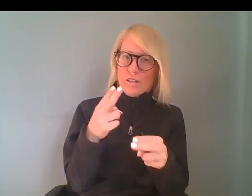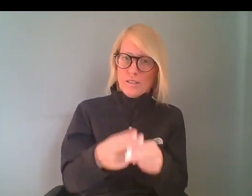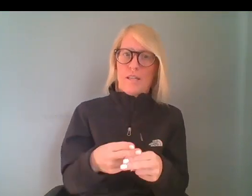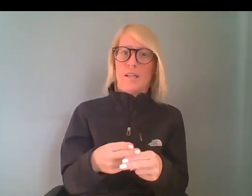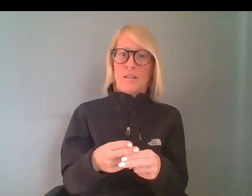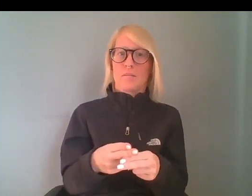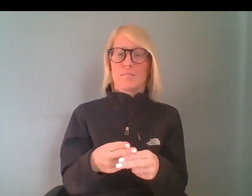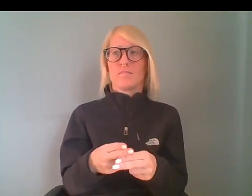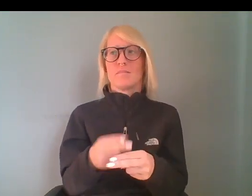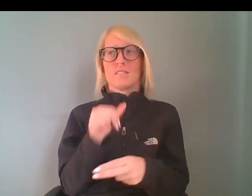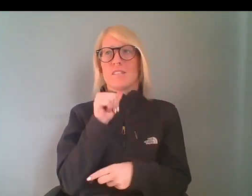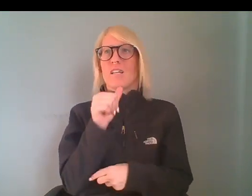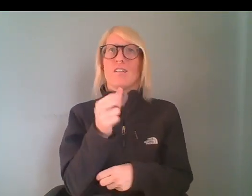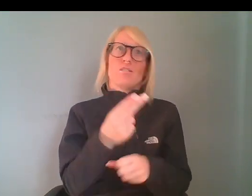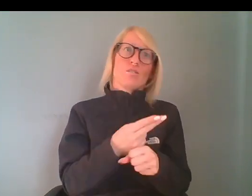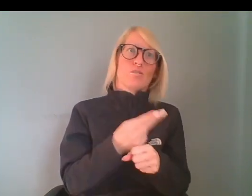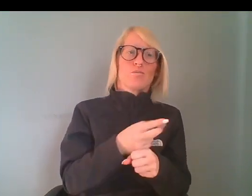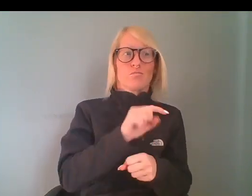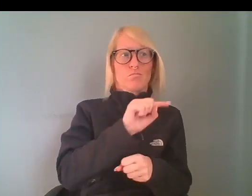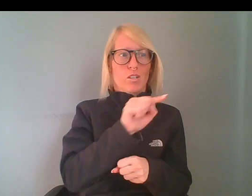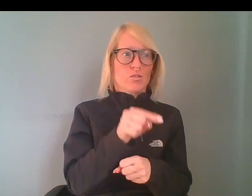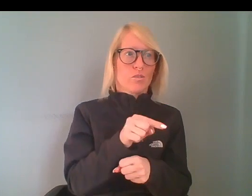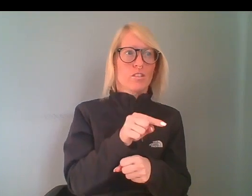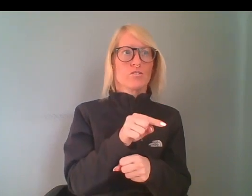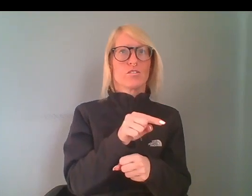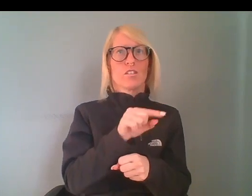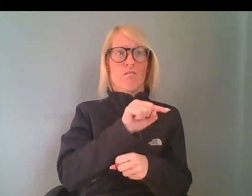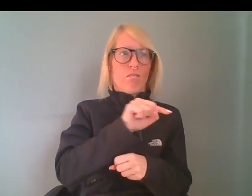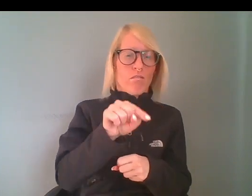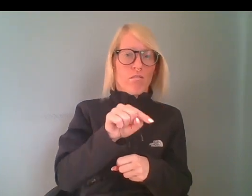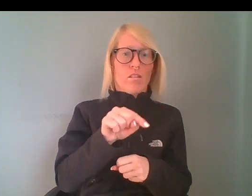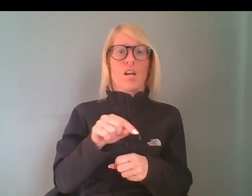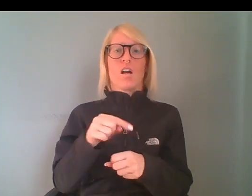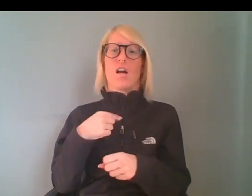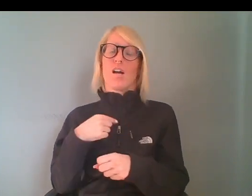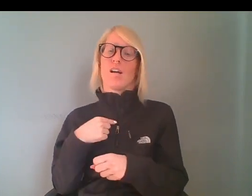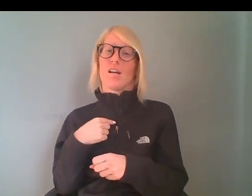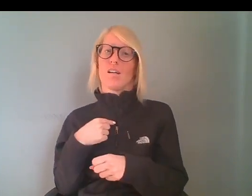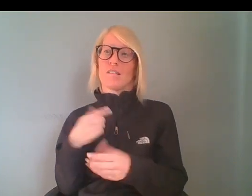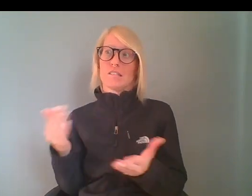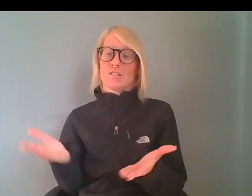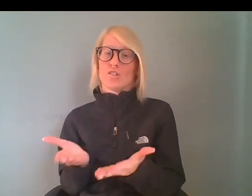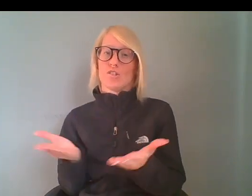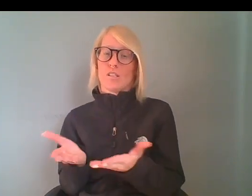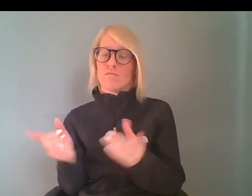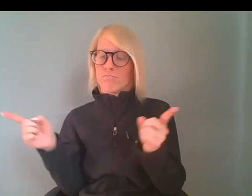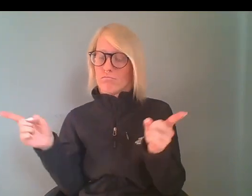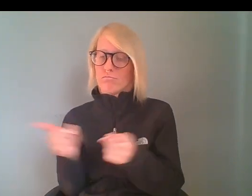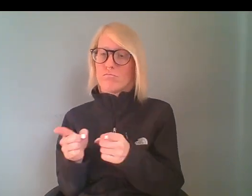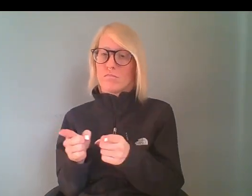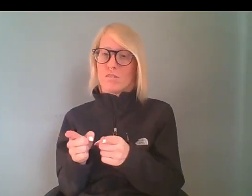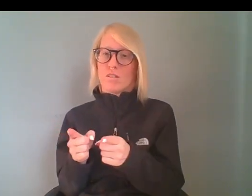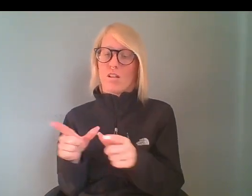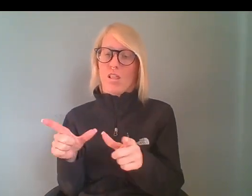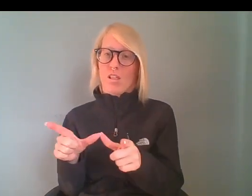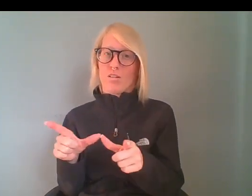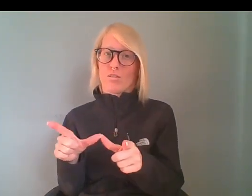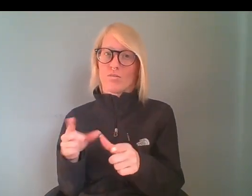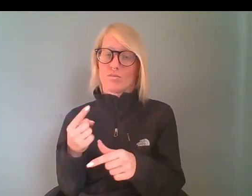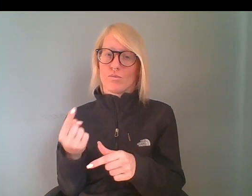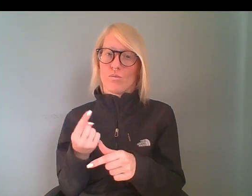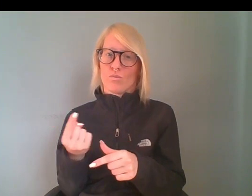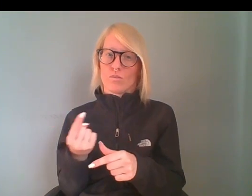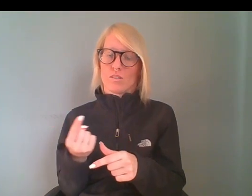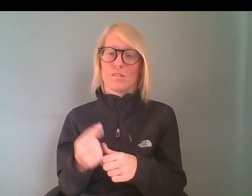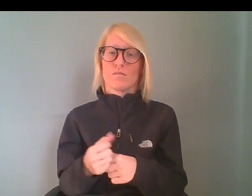it's one big name. You know, for example, if mine was Tina underscore Arnoldi, or Tina some kind of character Arnoldi, I think that could be a